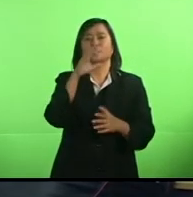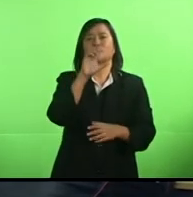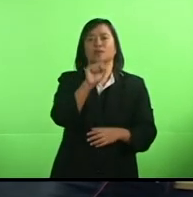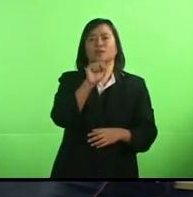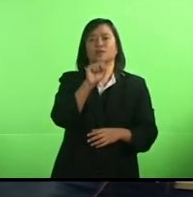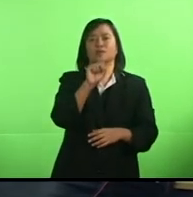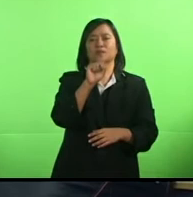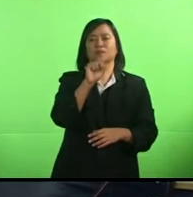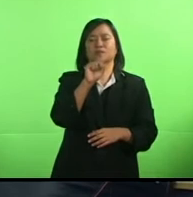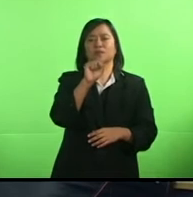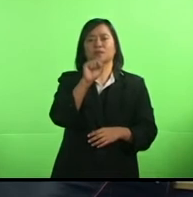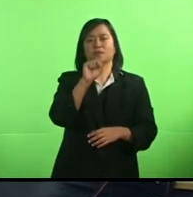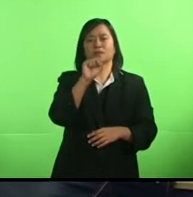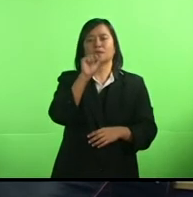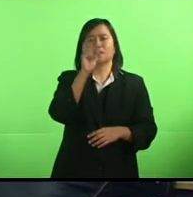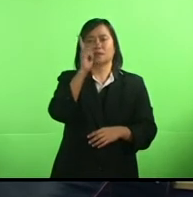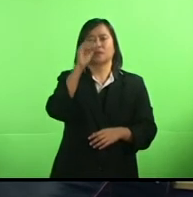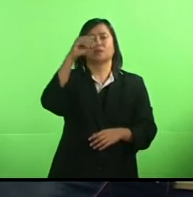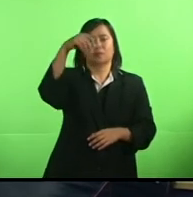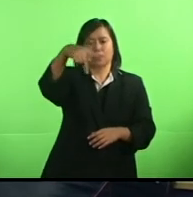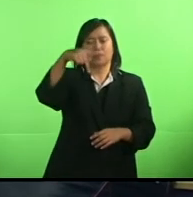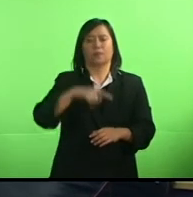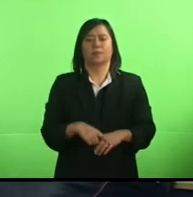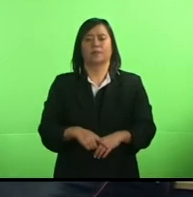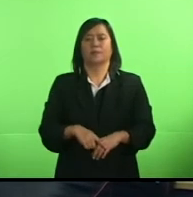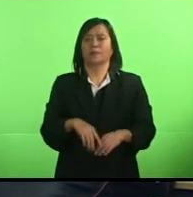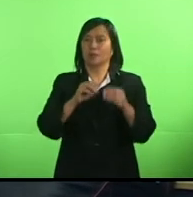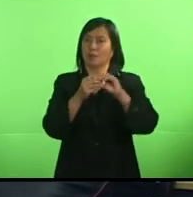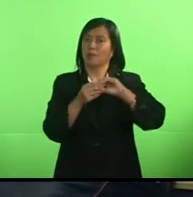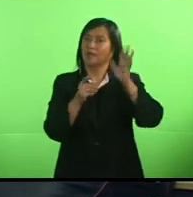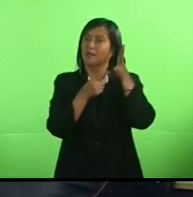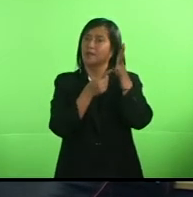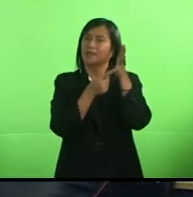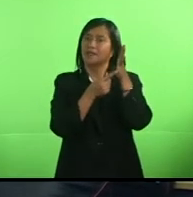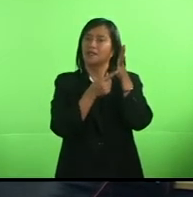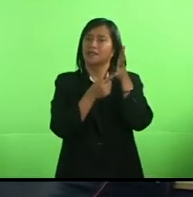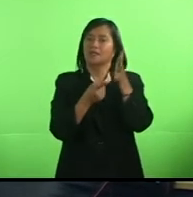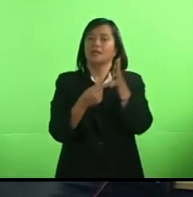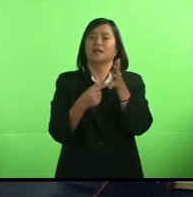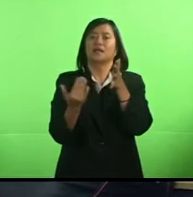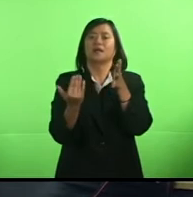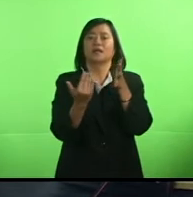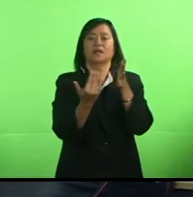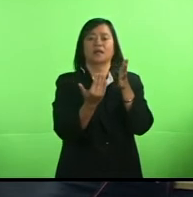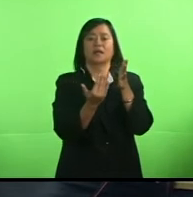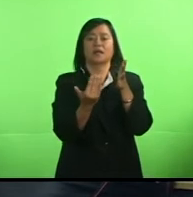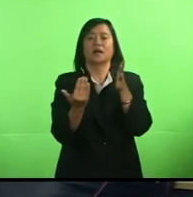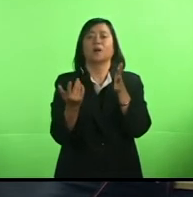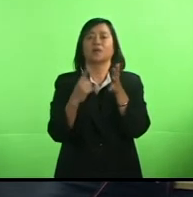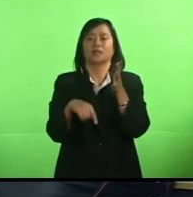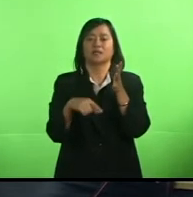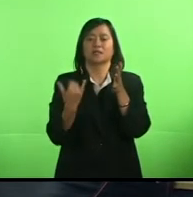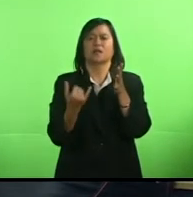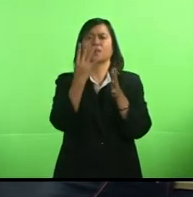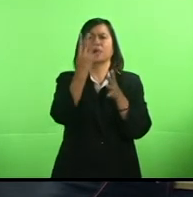Scope. There's one left. Scope. Yang kelima kan? Yang kelima ialah keempat kelima.